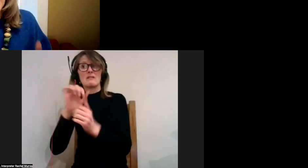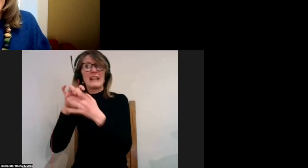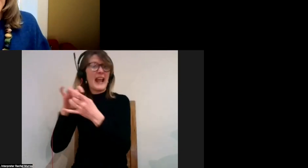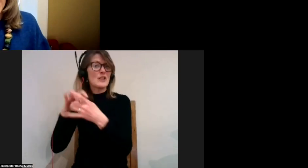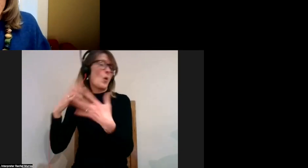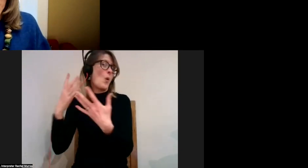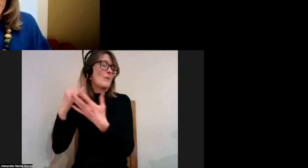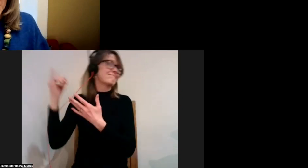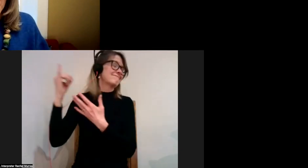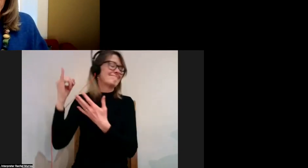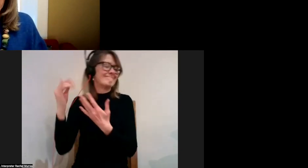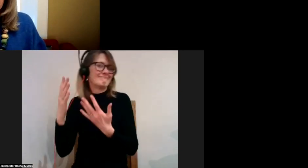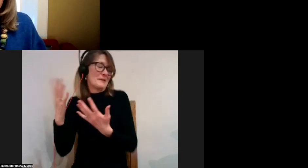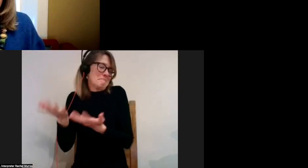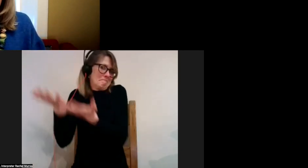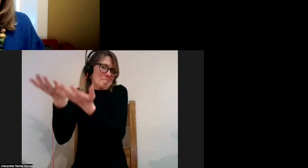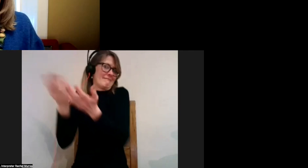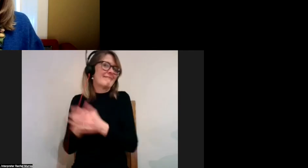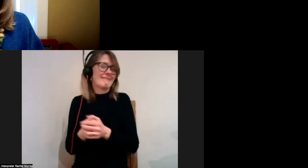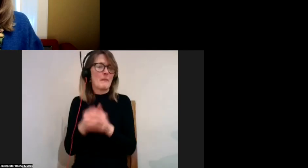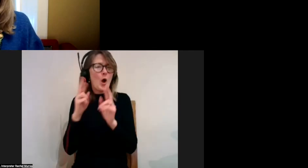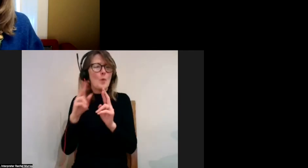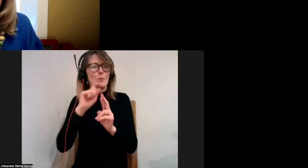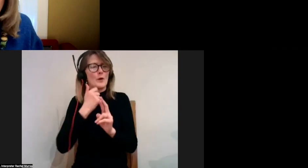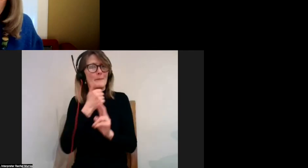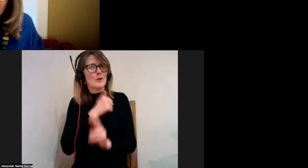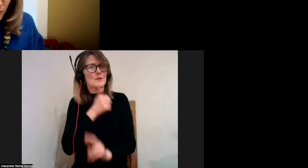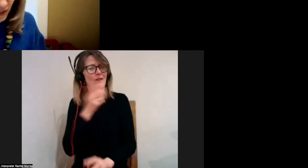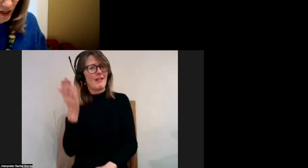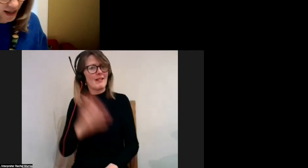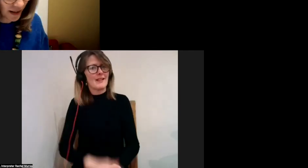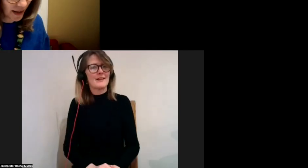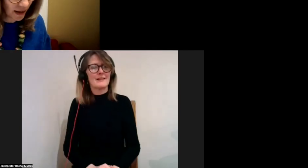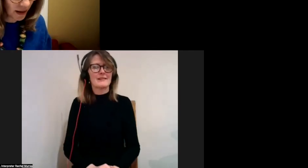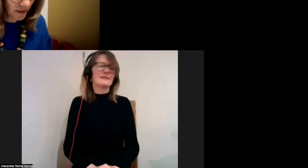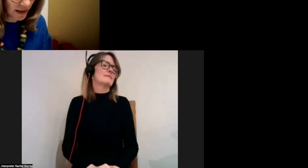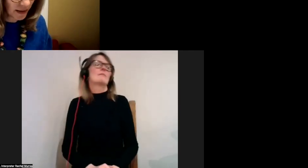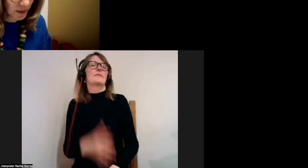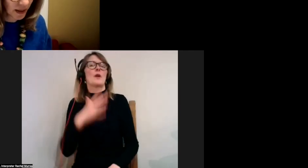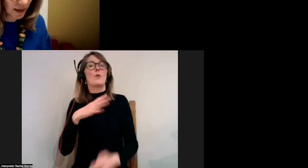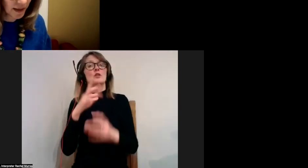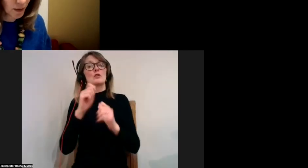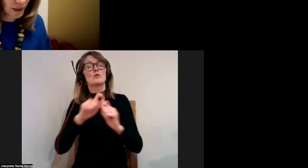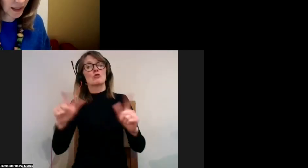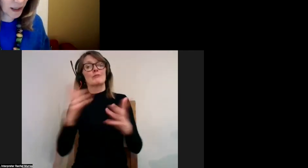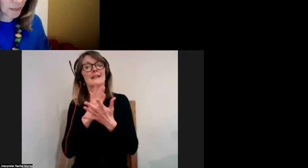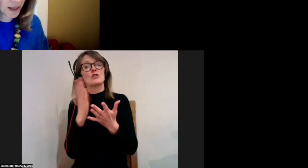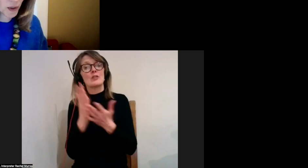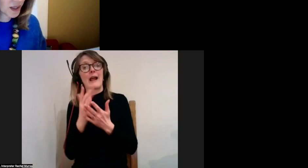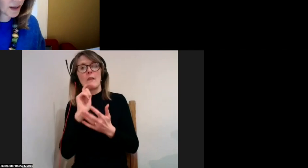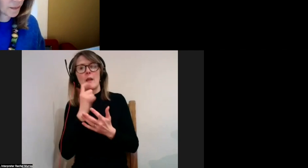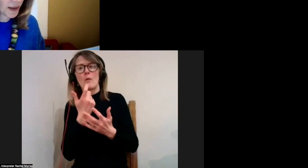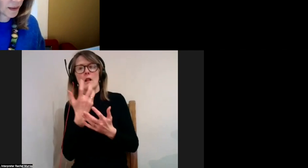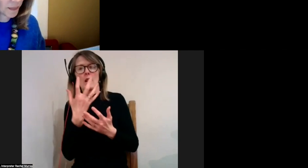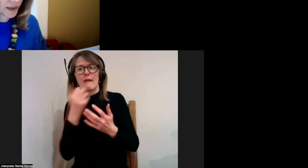but something that I hoped would be useful. So let me just screen share, and then there's some slides that will accompany